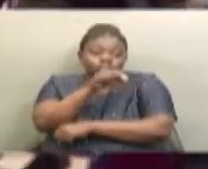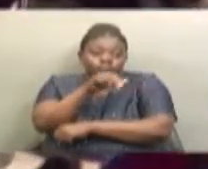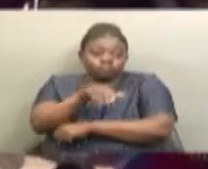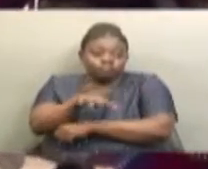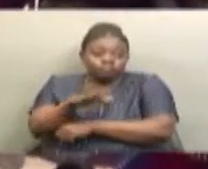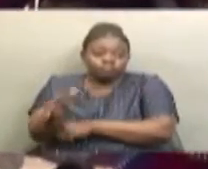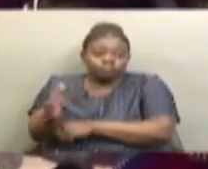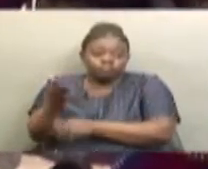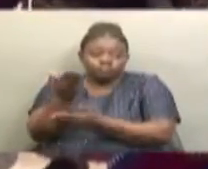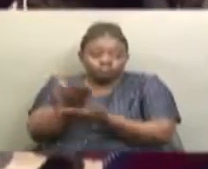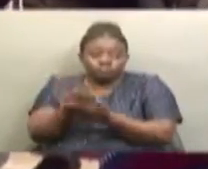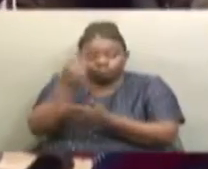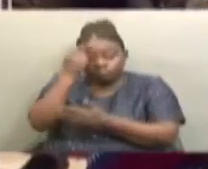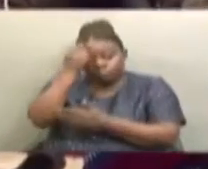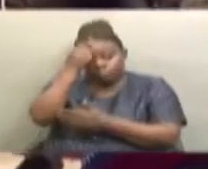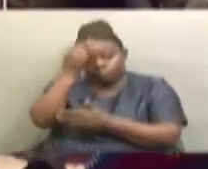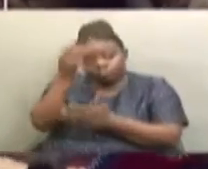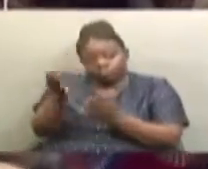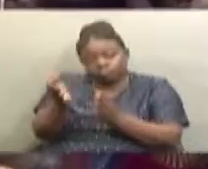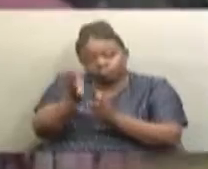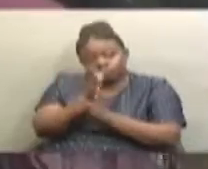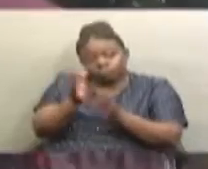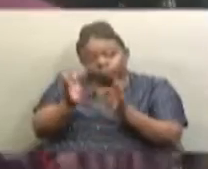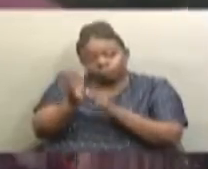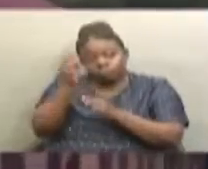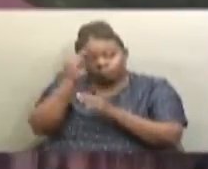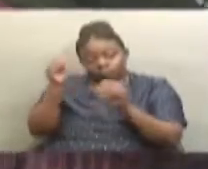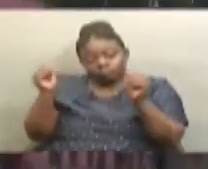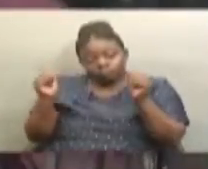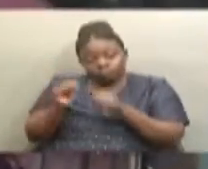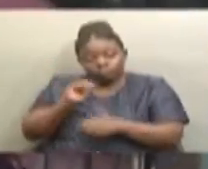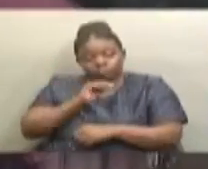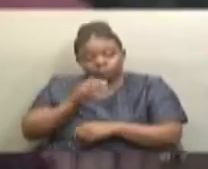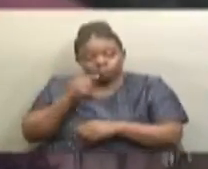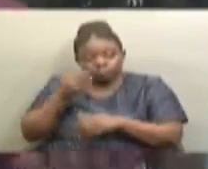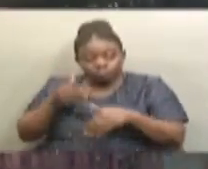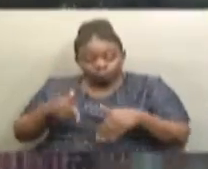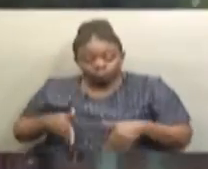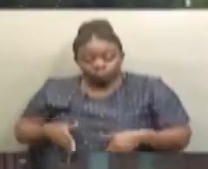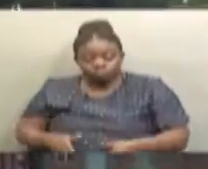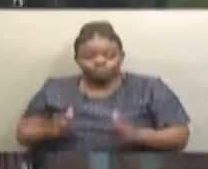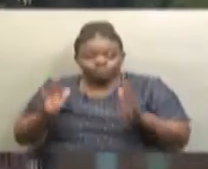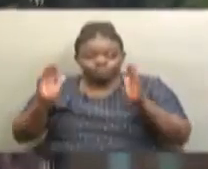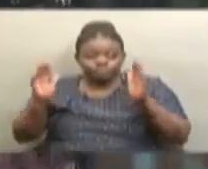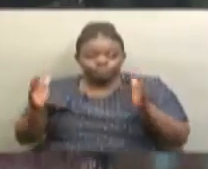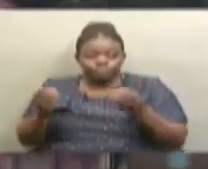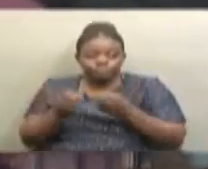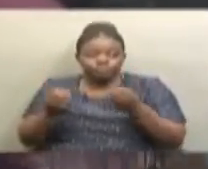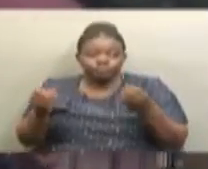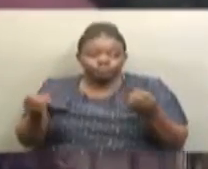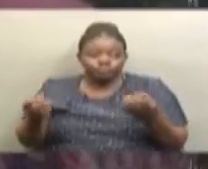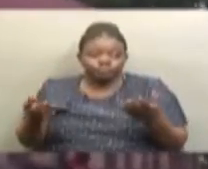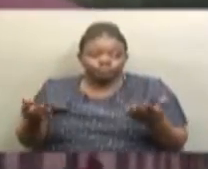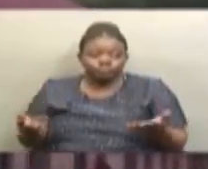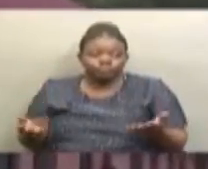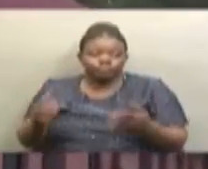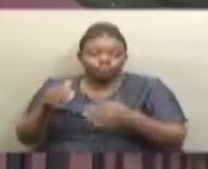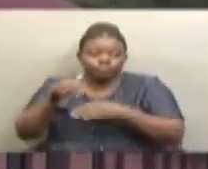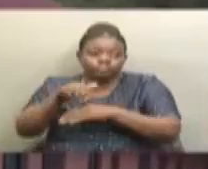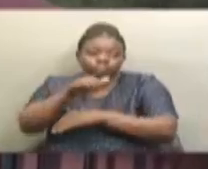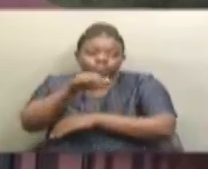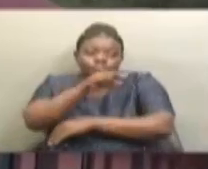Mbularina asabye ne gavumenti okubazimbira waadi y'abalwadde n'abakyala abazaala ennene kubanga abasinga babasindika mu malwaliro